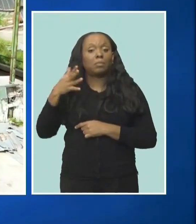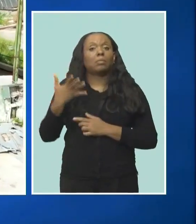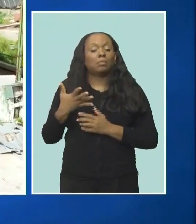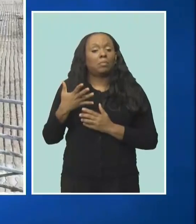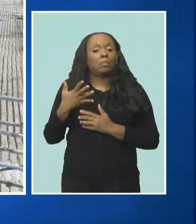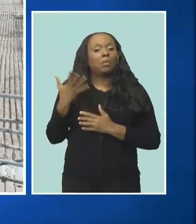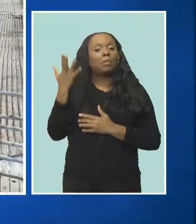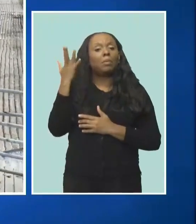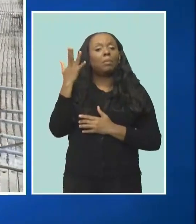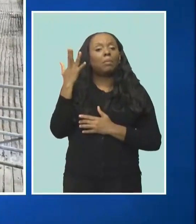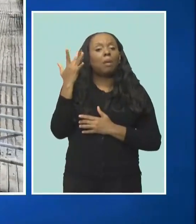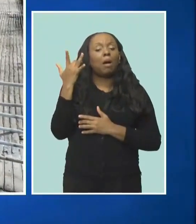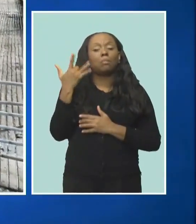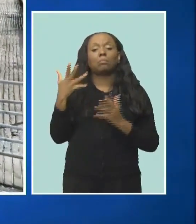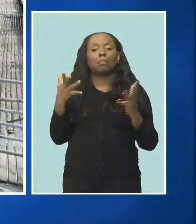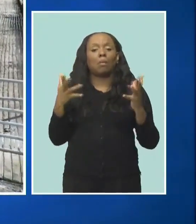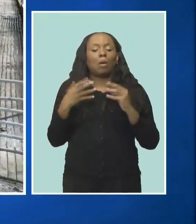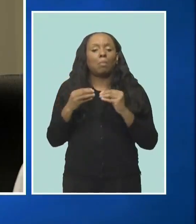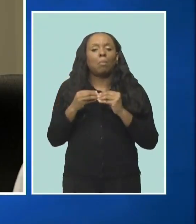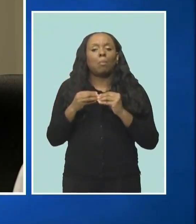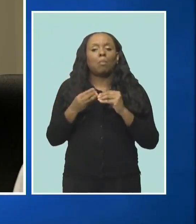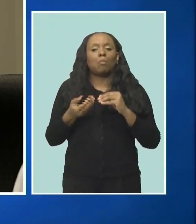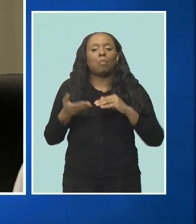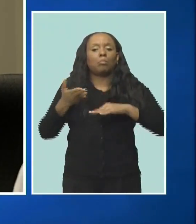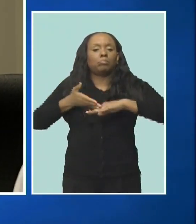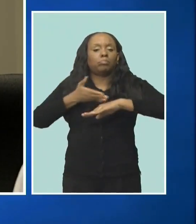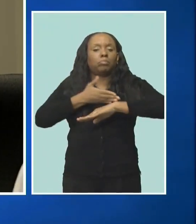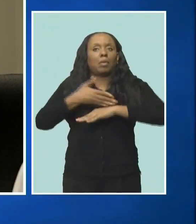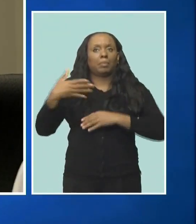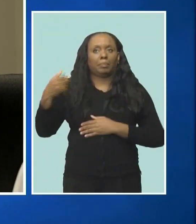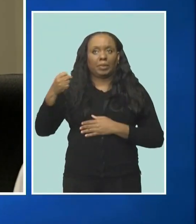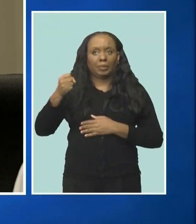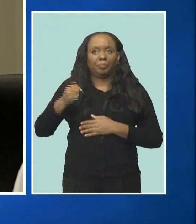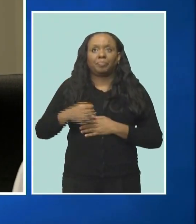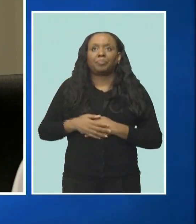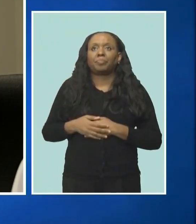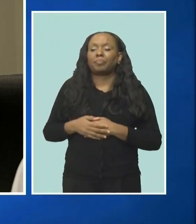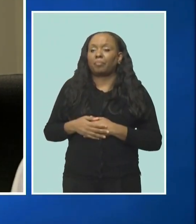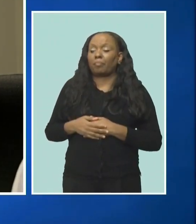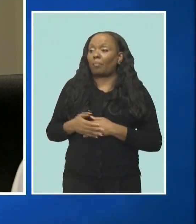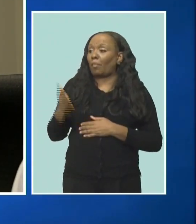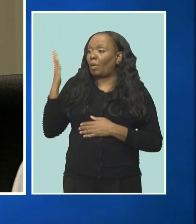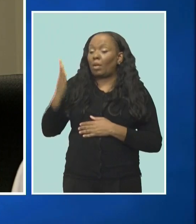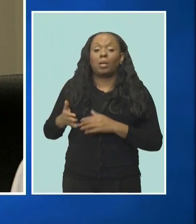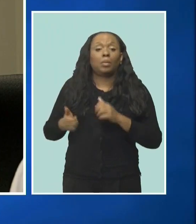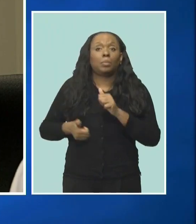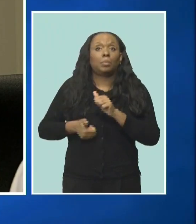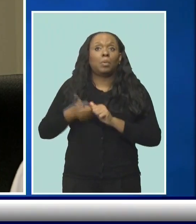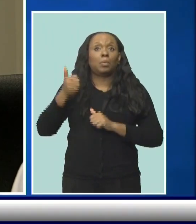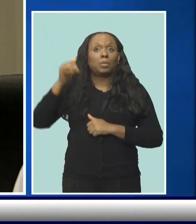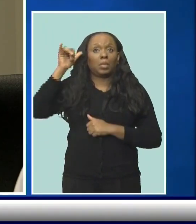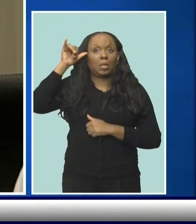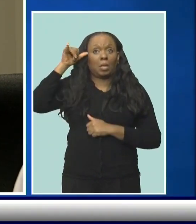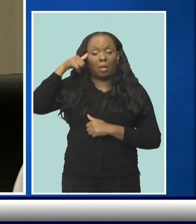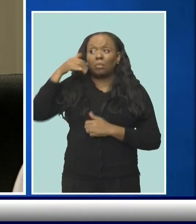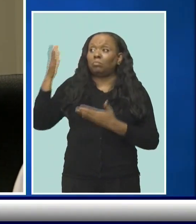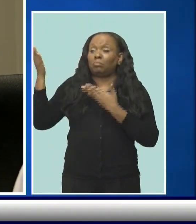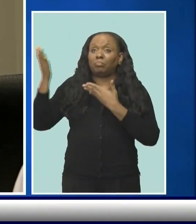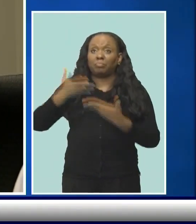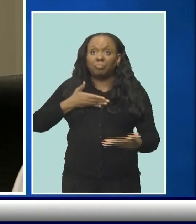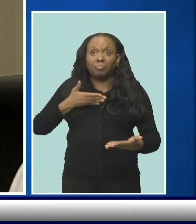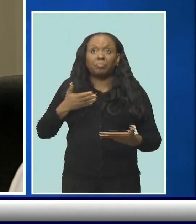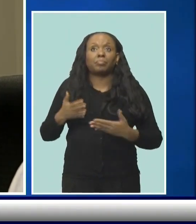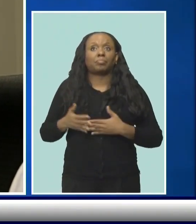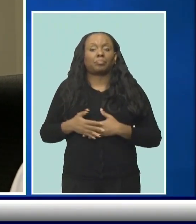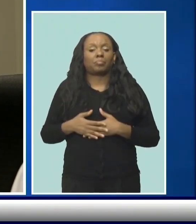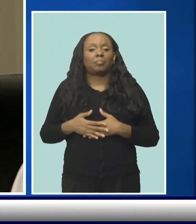will be boosted in short order. The vast majority of the animals that have been imported, they are scheduled to calve